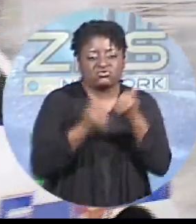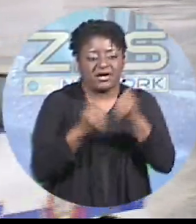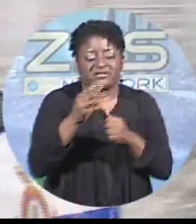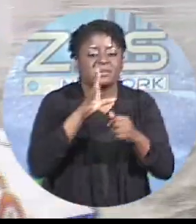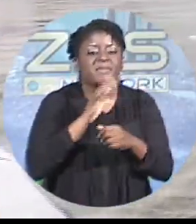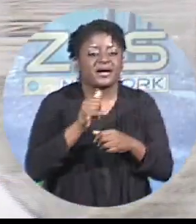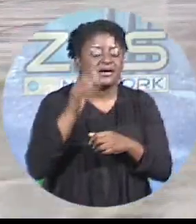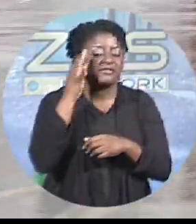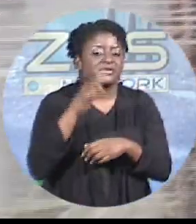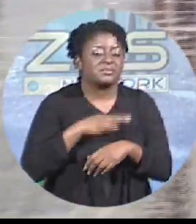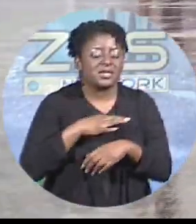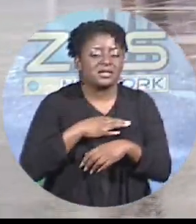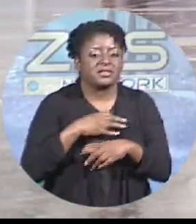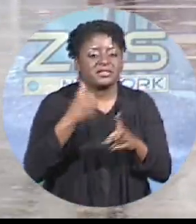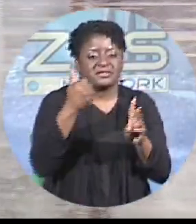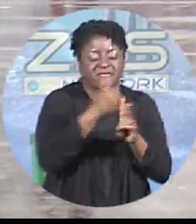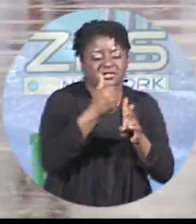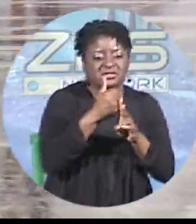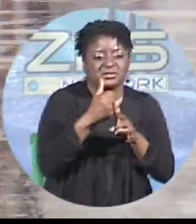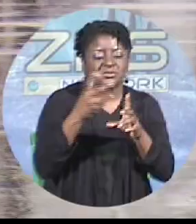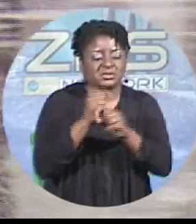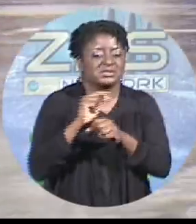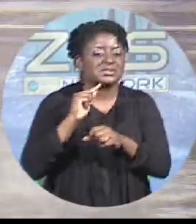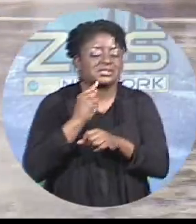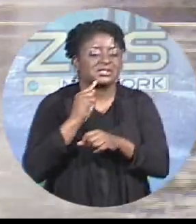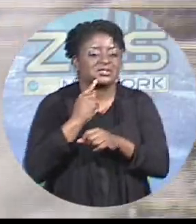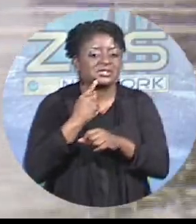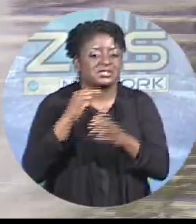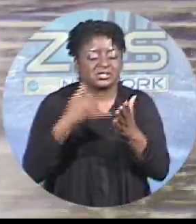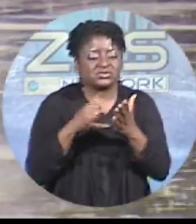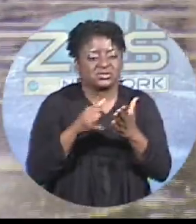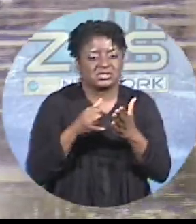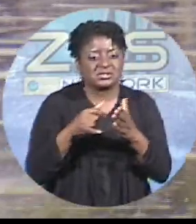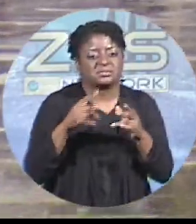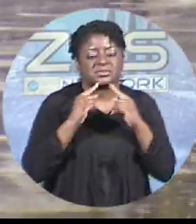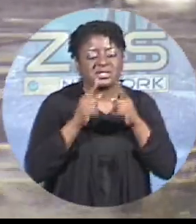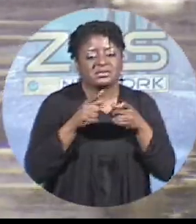was pronounced dead at the scene. Traffic division officers are continuing to investigate the matter.